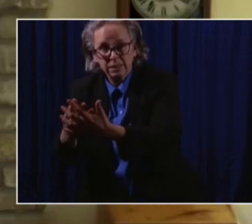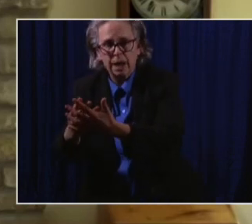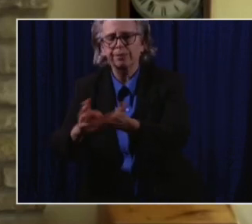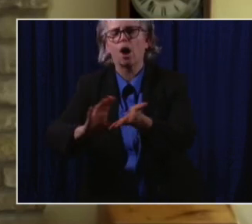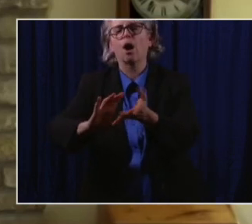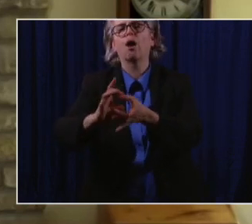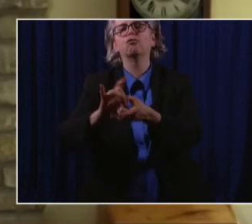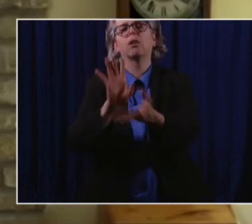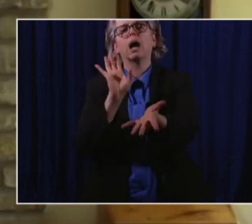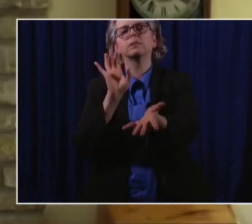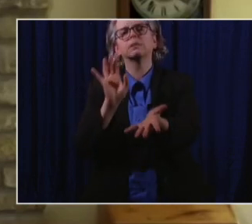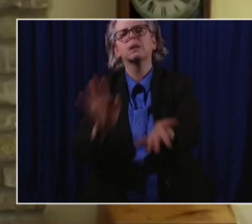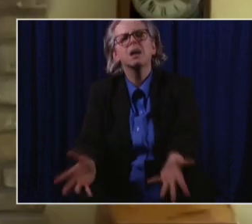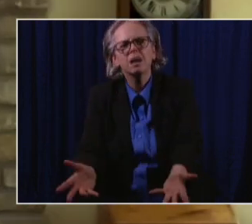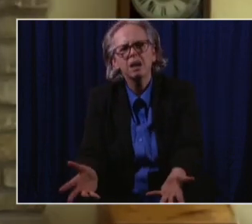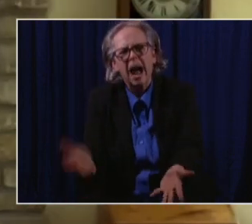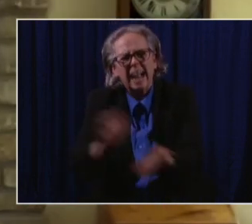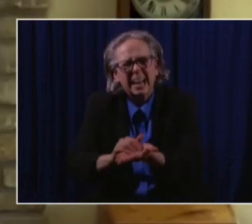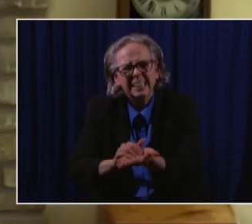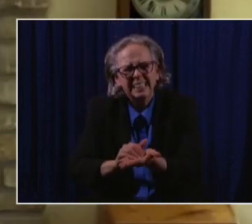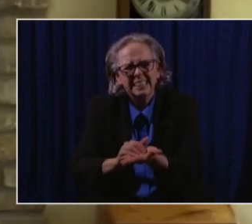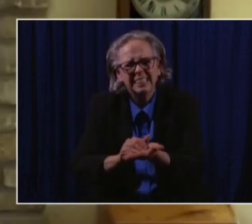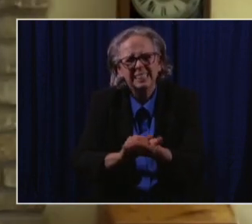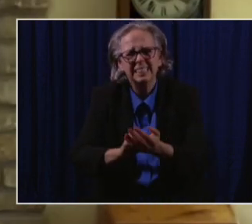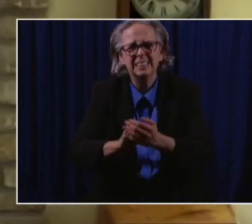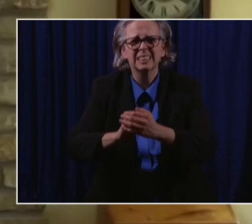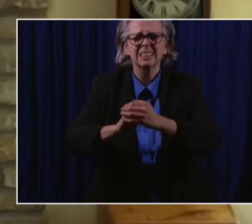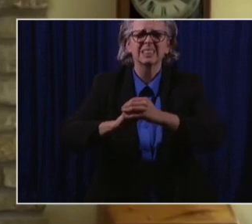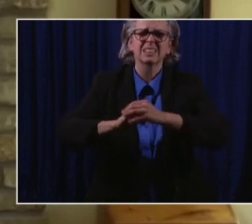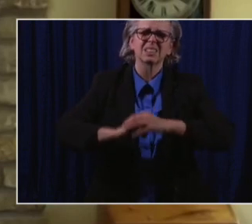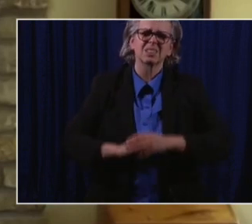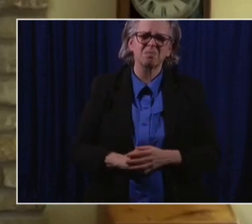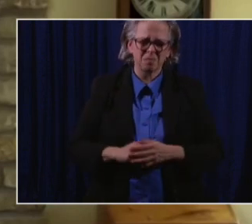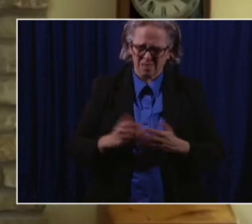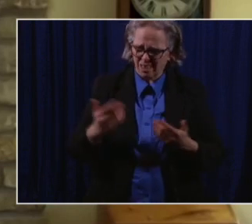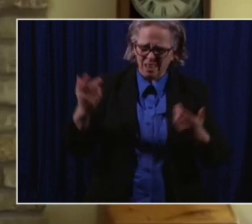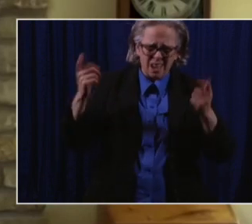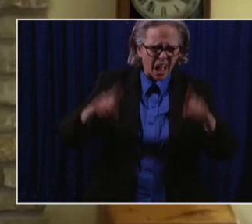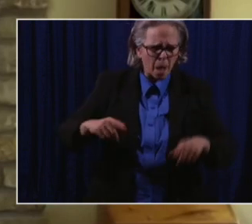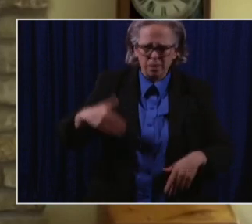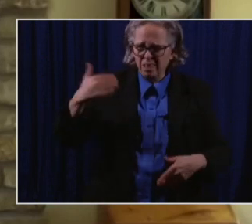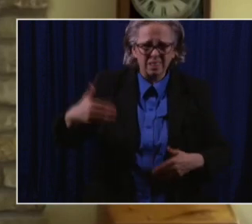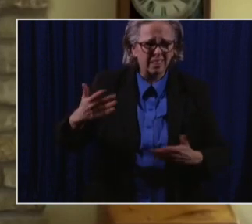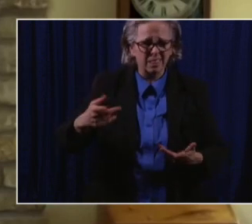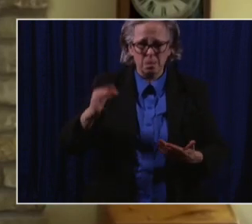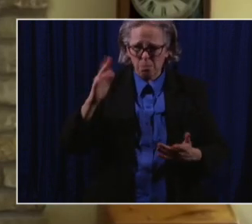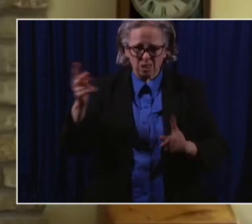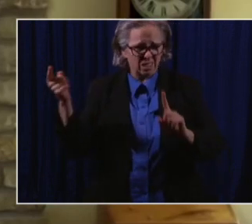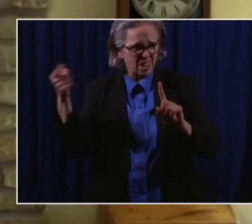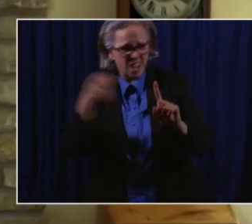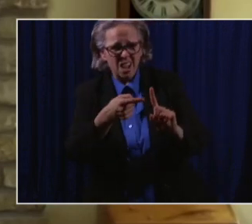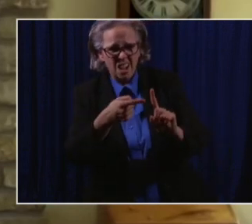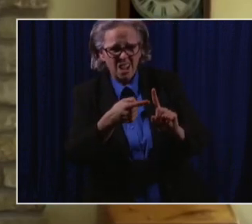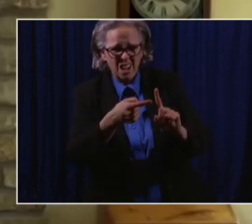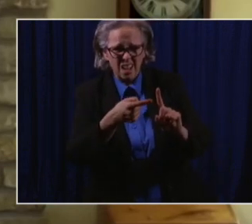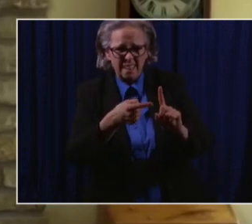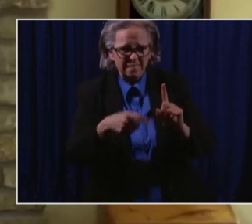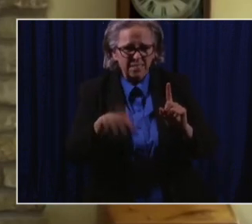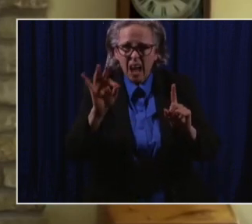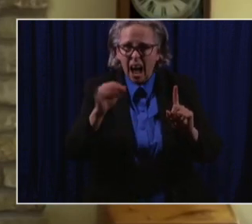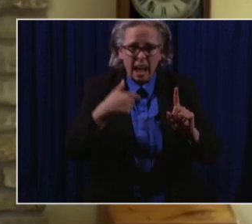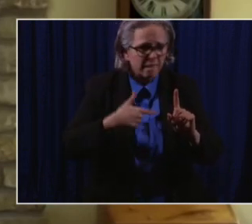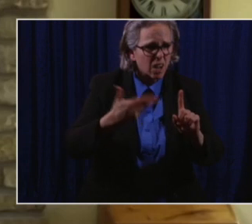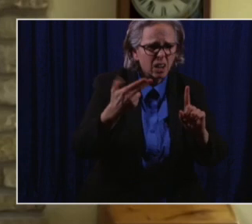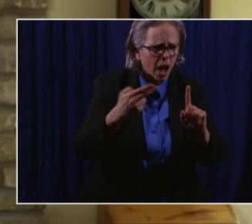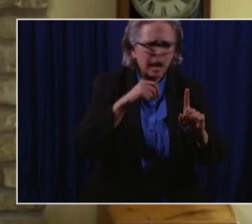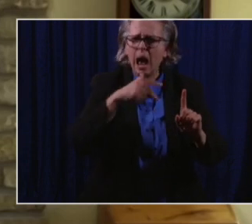convicted felons caught illegally carrying guns don't go to jail or don't go to prison very long. We have to change